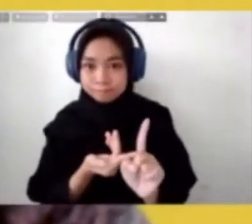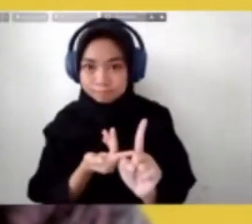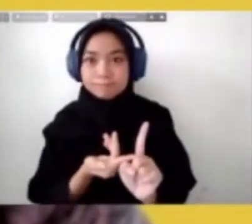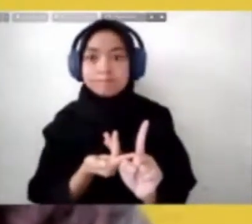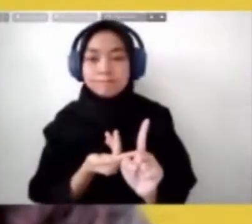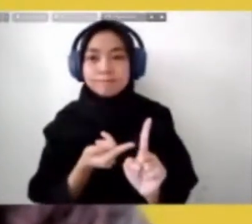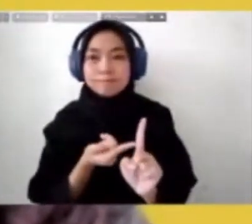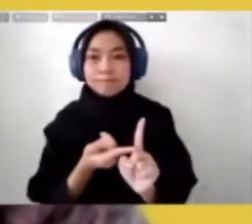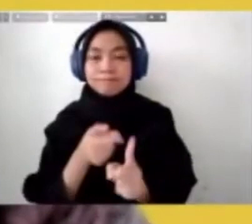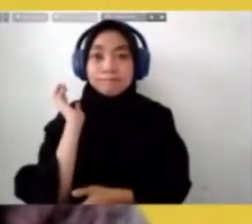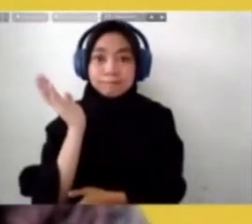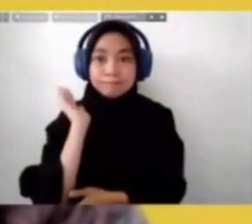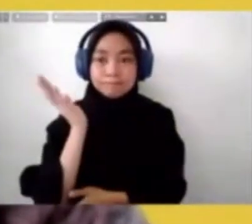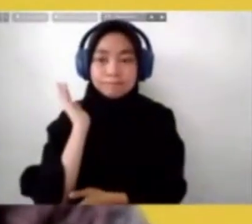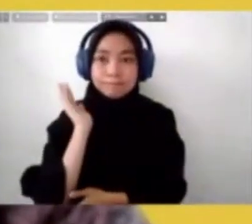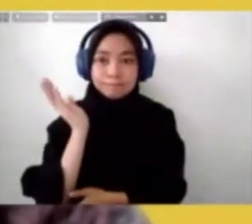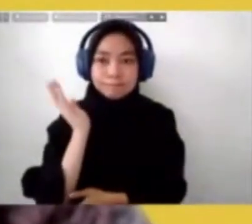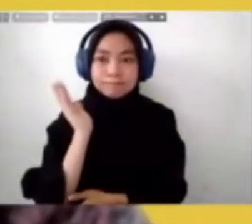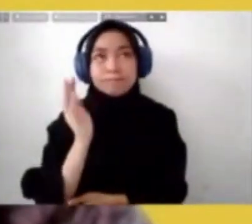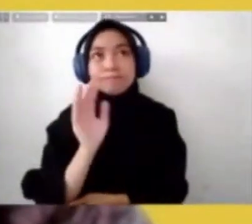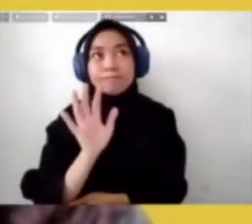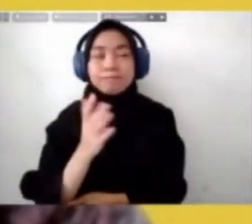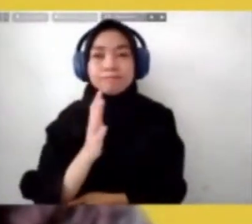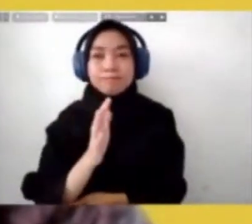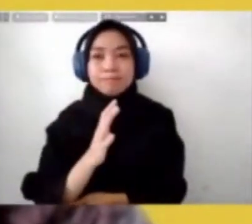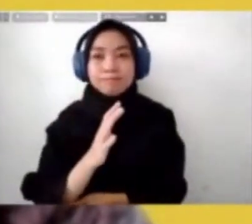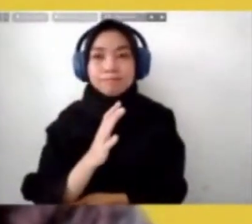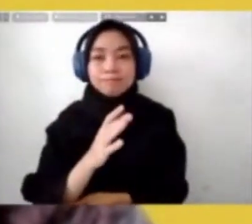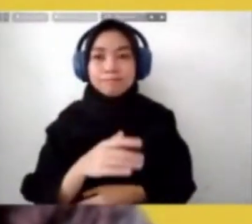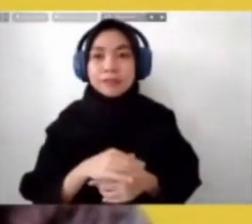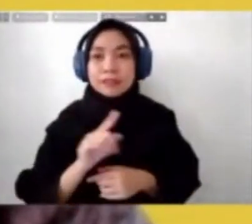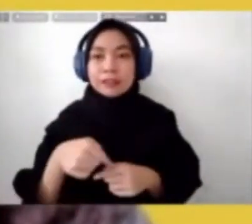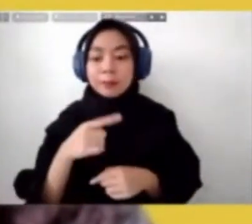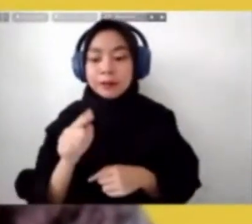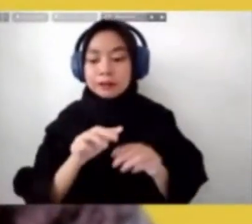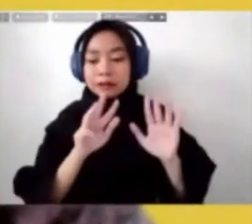held within 45 minutes until 9:55 a.m. Western